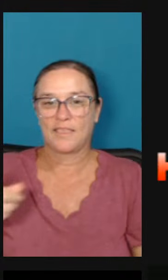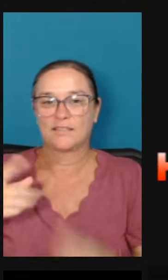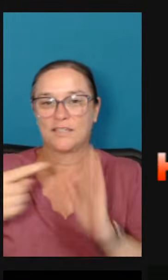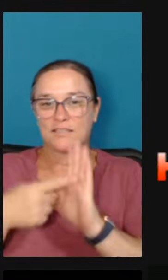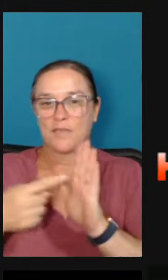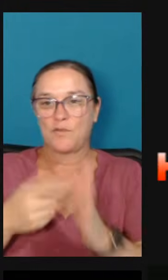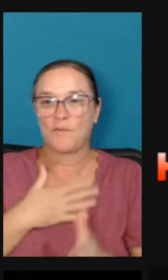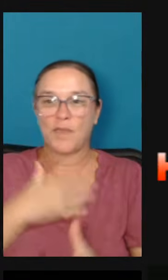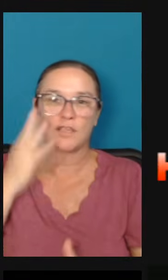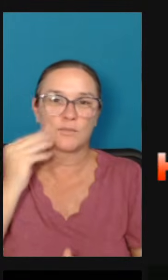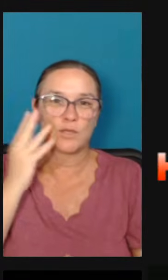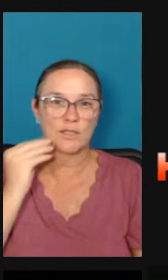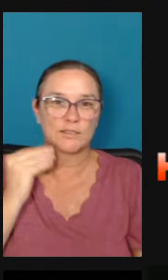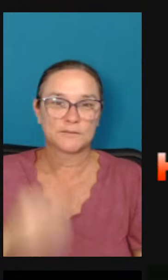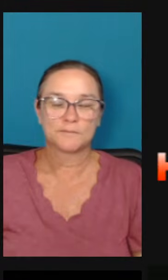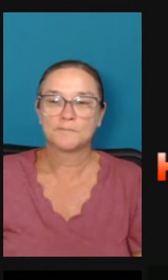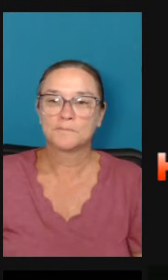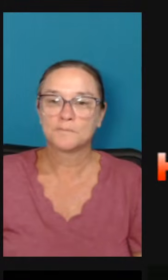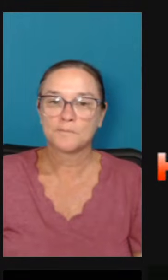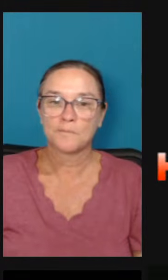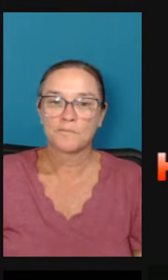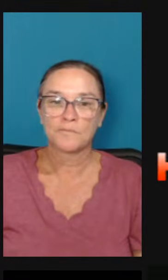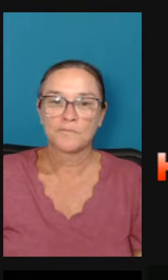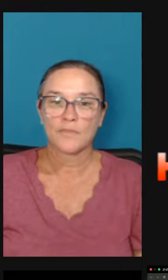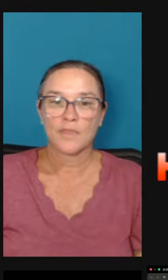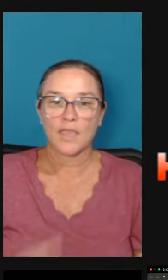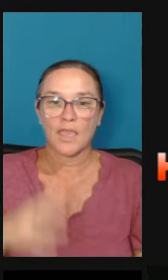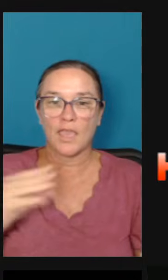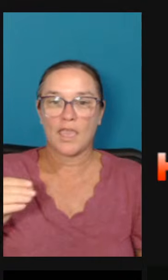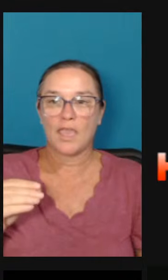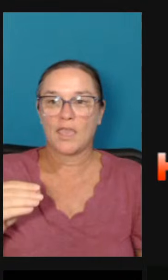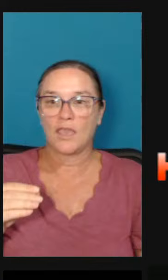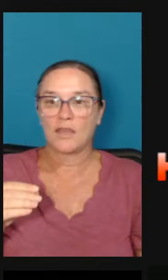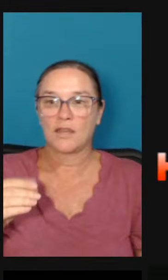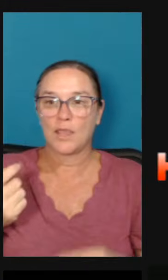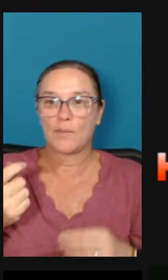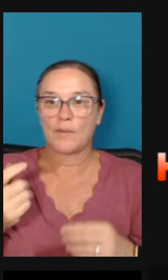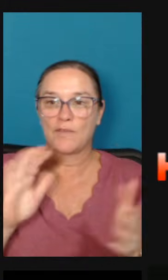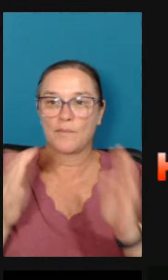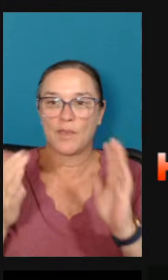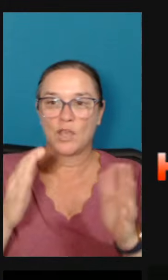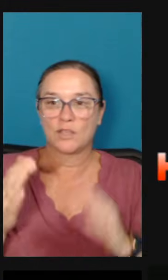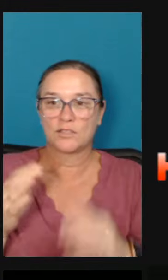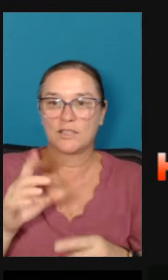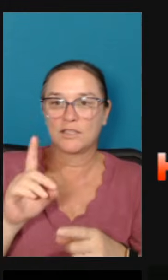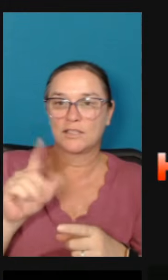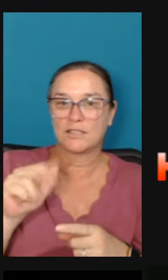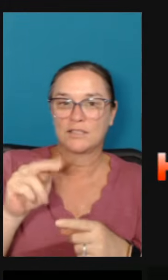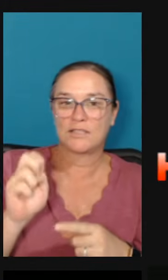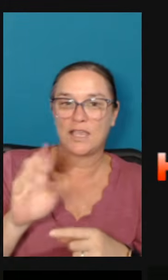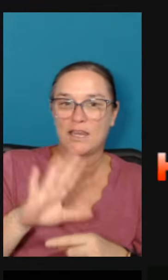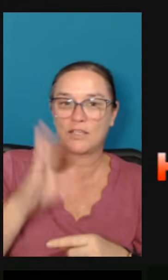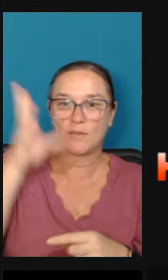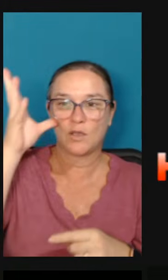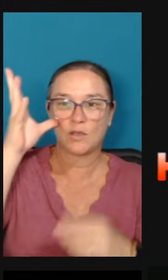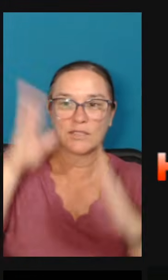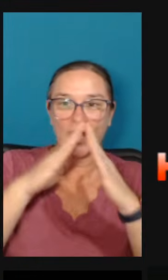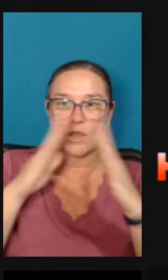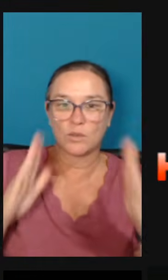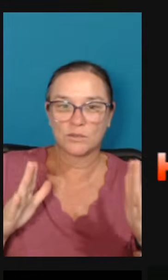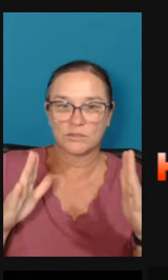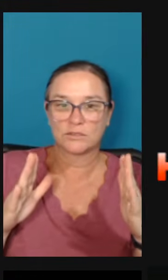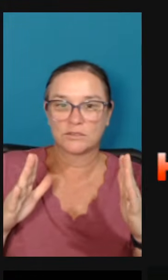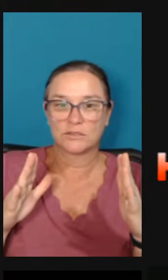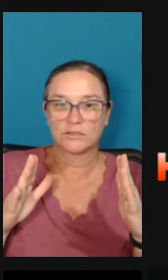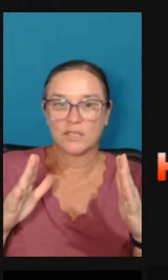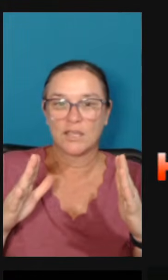experience here. And a quick just preview of comparison here is a picture that Dane sent of his parents' house down many